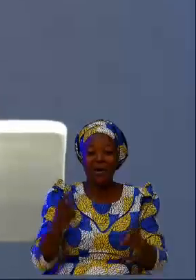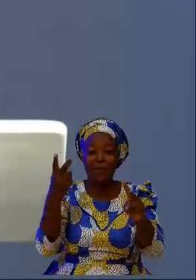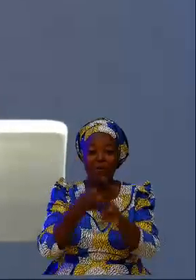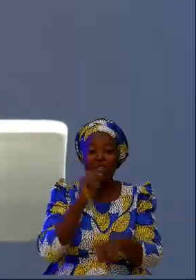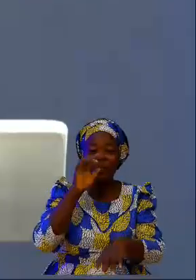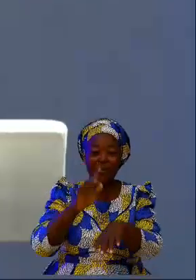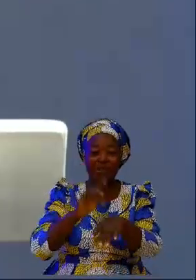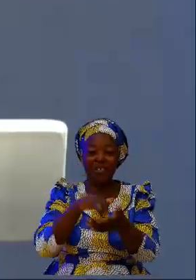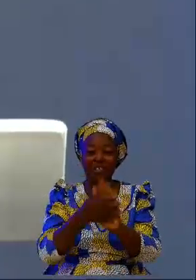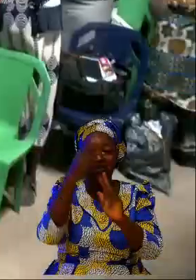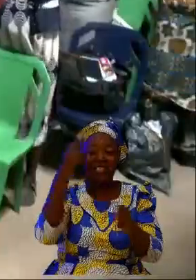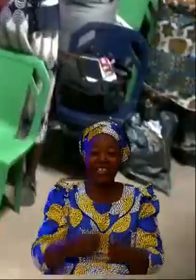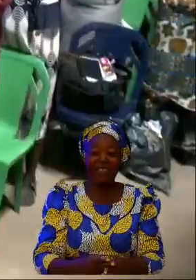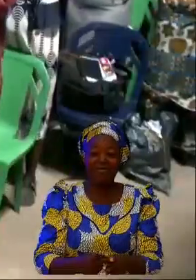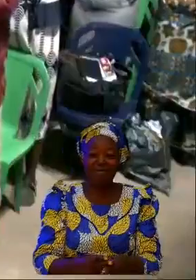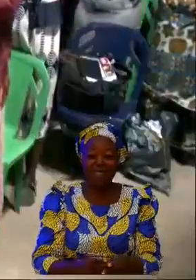Multiple miracles.